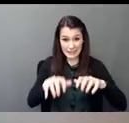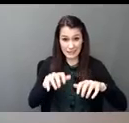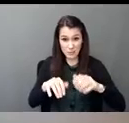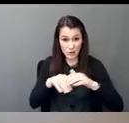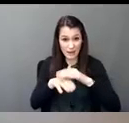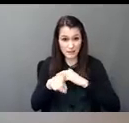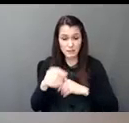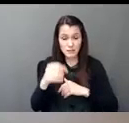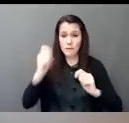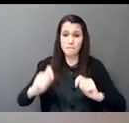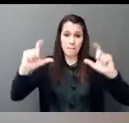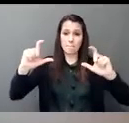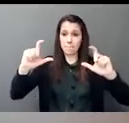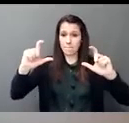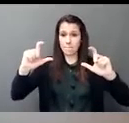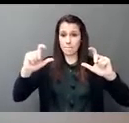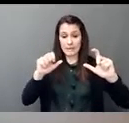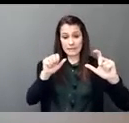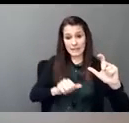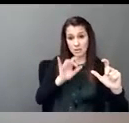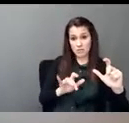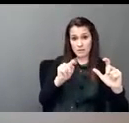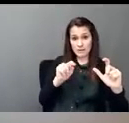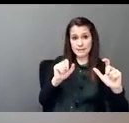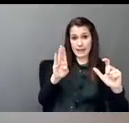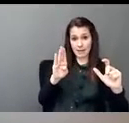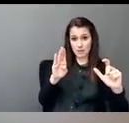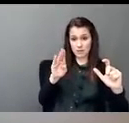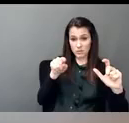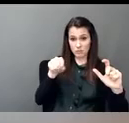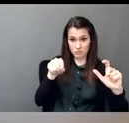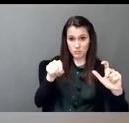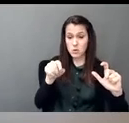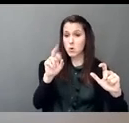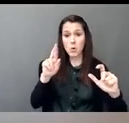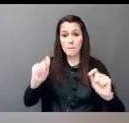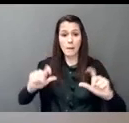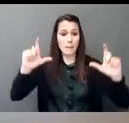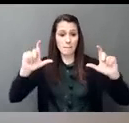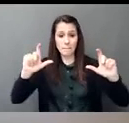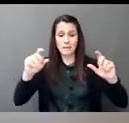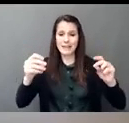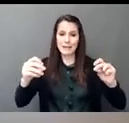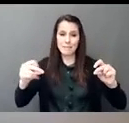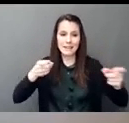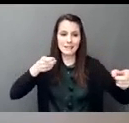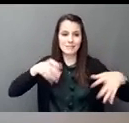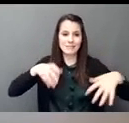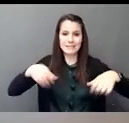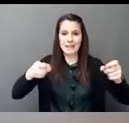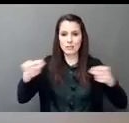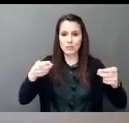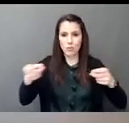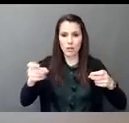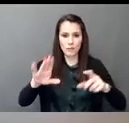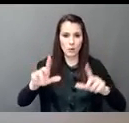pops up, can you tab to it to get to it? Or when it pops up, does it immediately take control so that you can tab